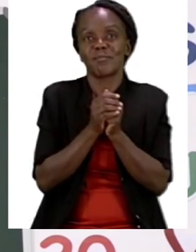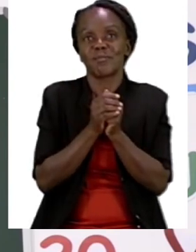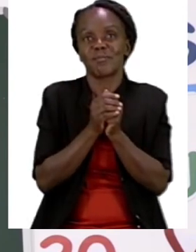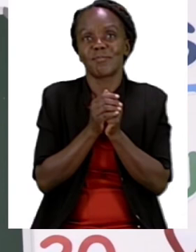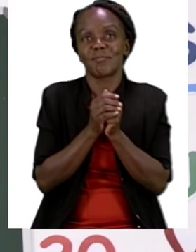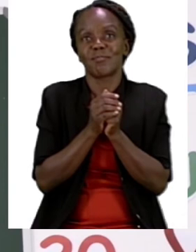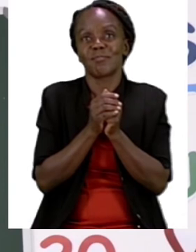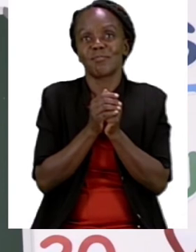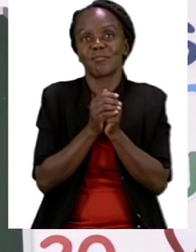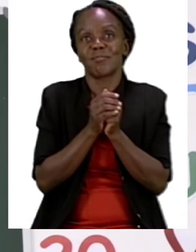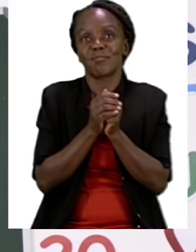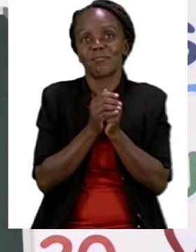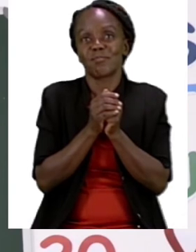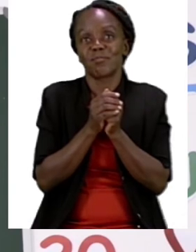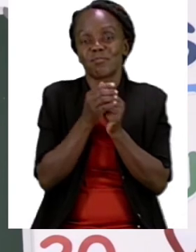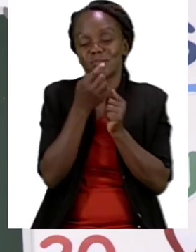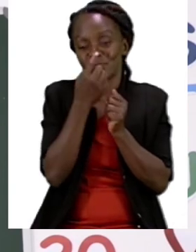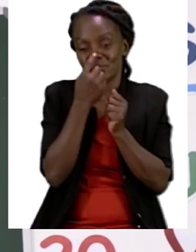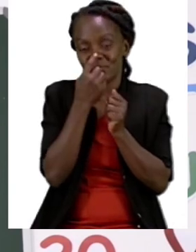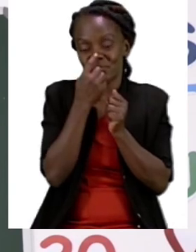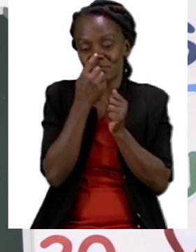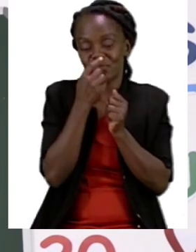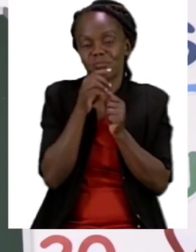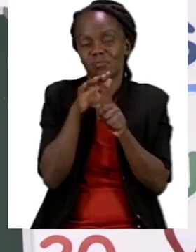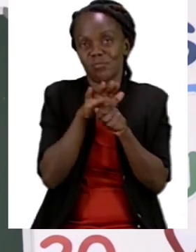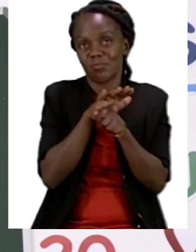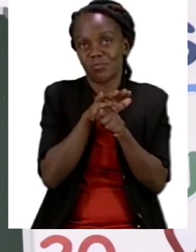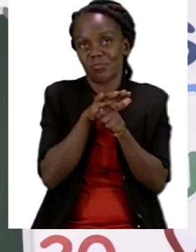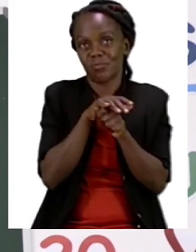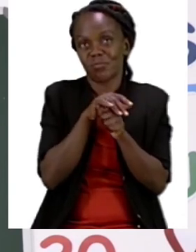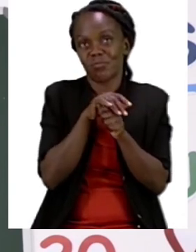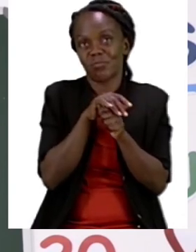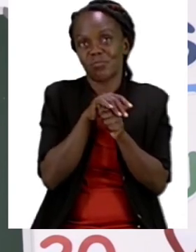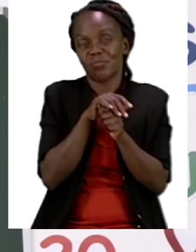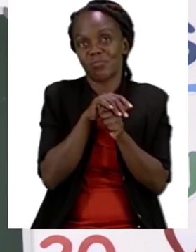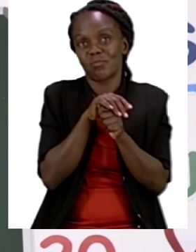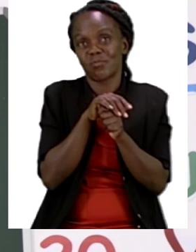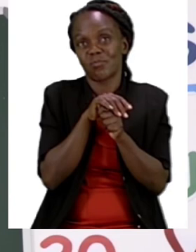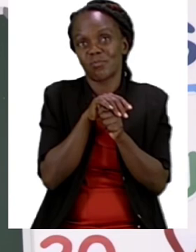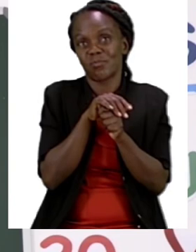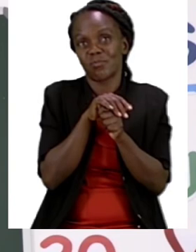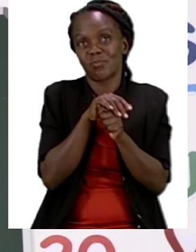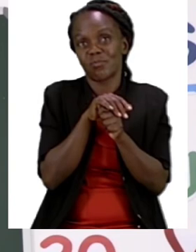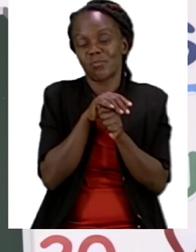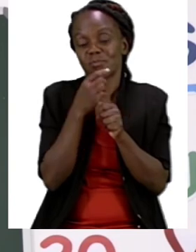Then I'm going to draw the rest of his nose and then I will move on to